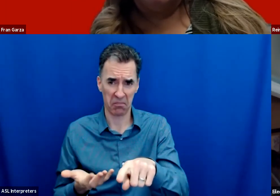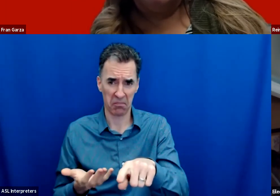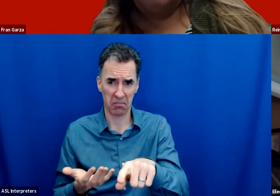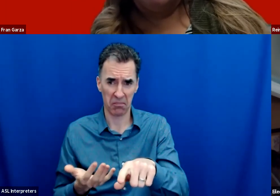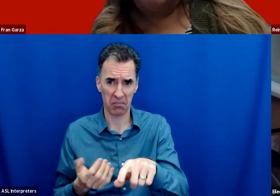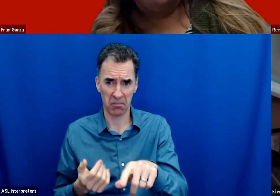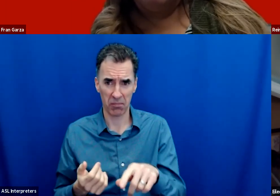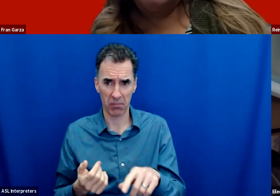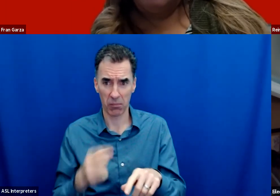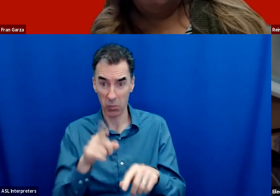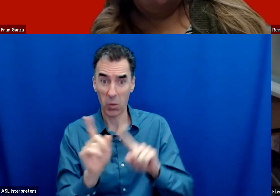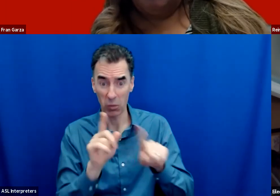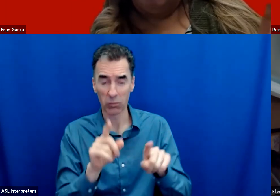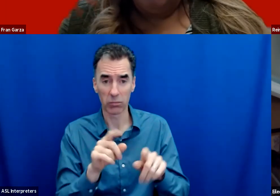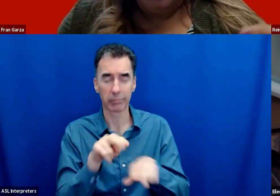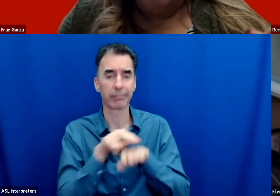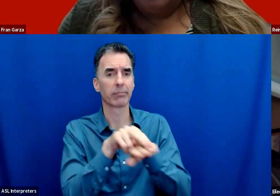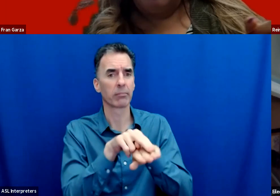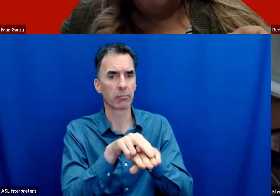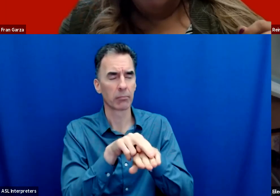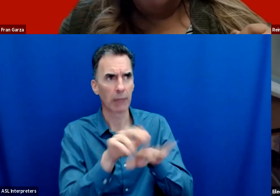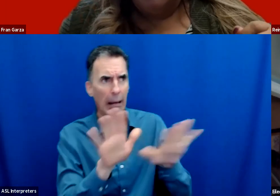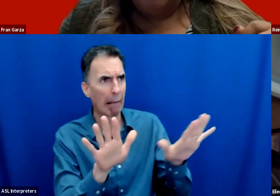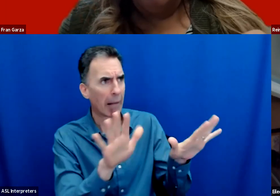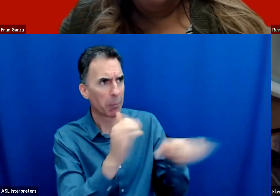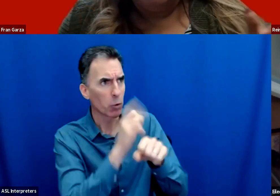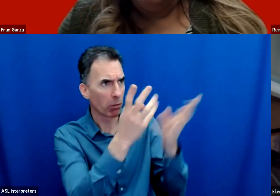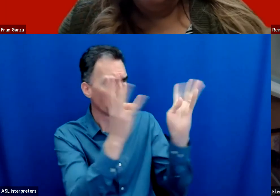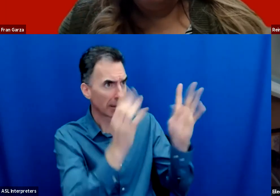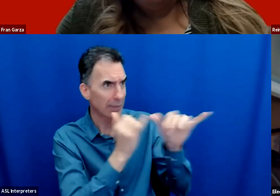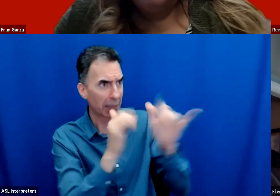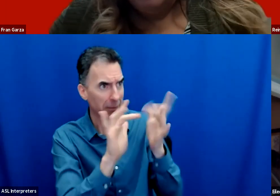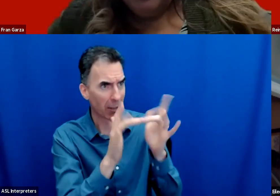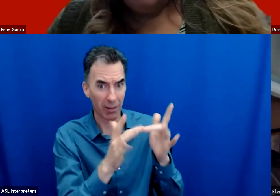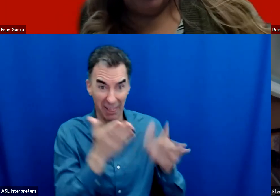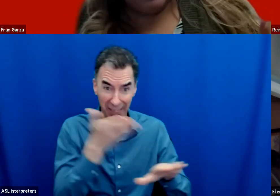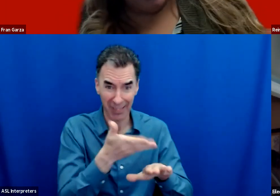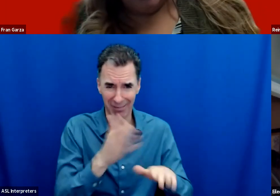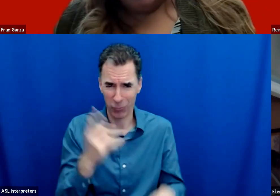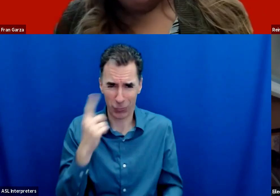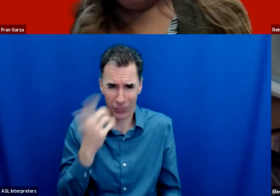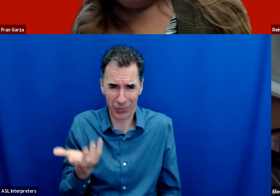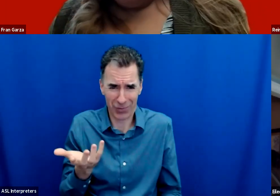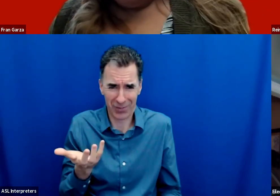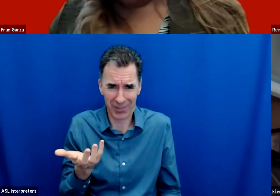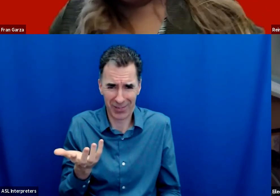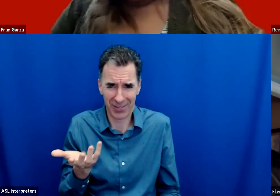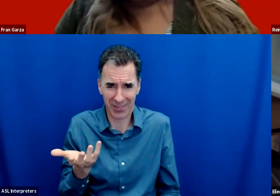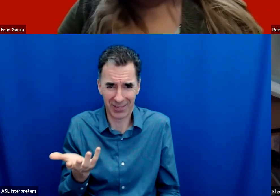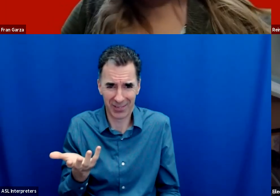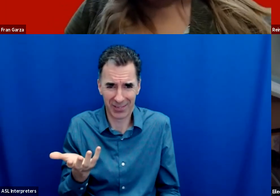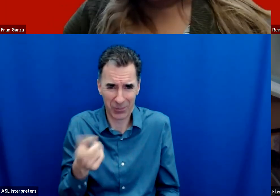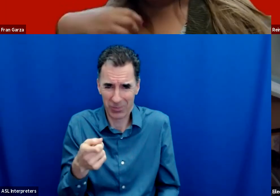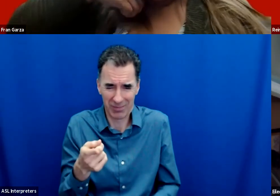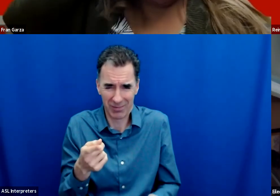the surgery room and say, oh, well, I want to make sure all these providers are in network. Right. You're under, you don't get to do that. So when